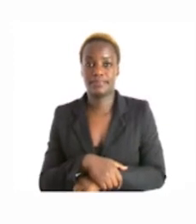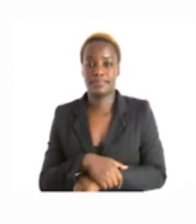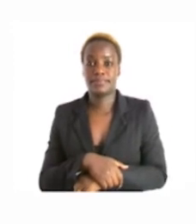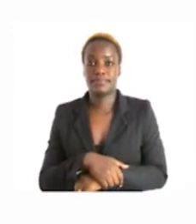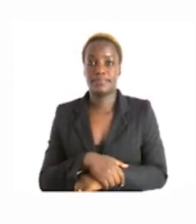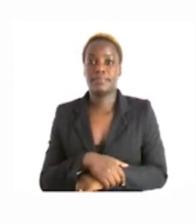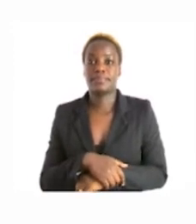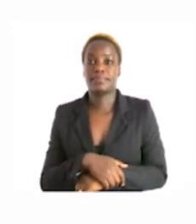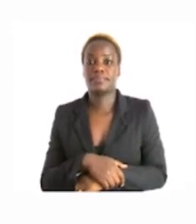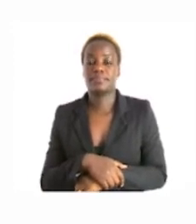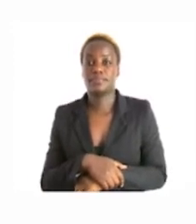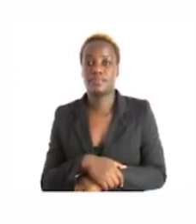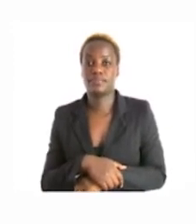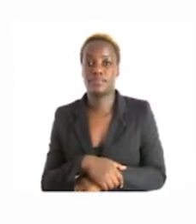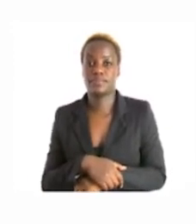note.